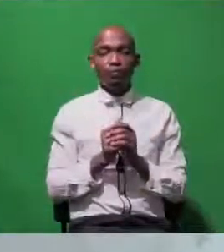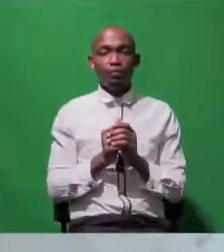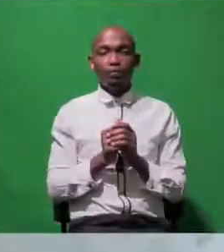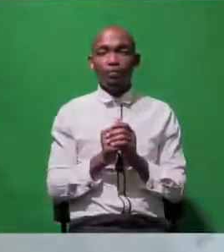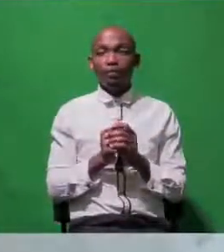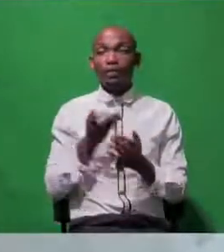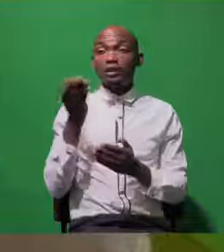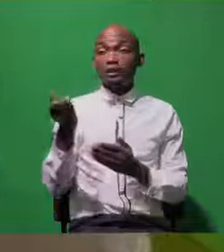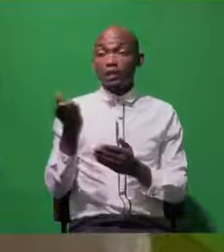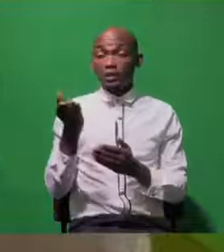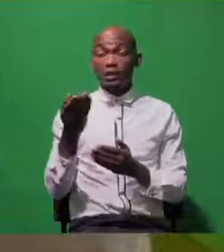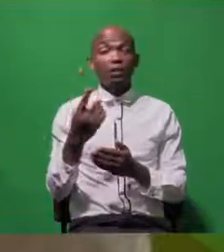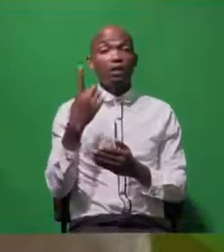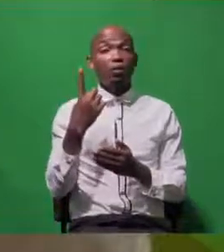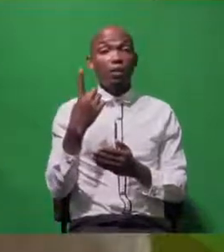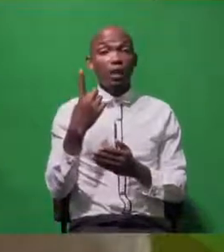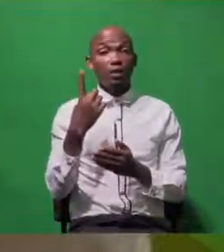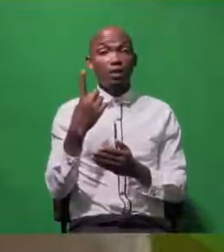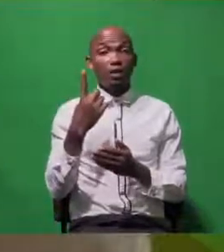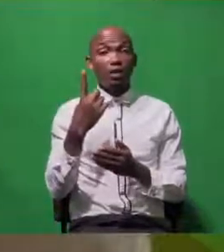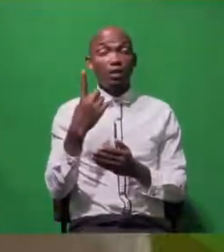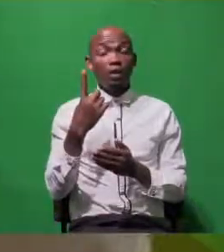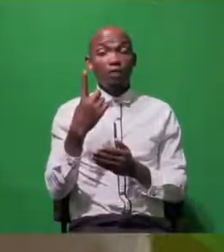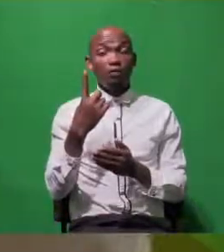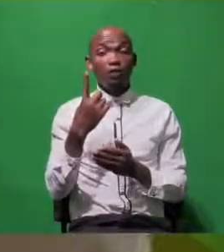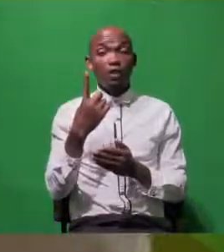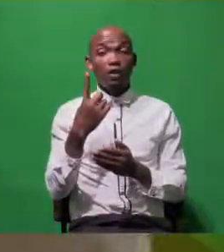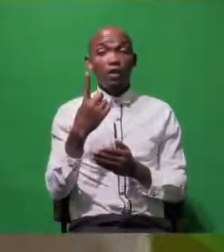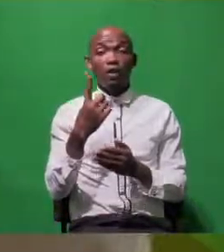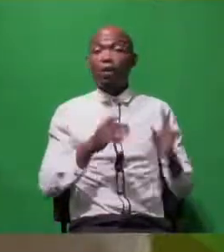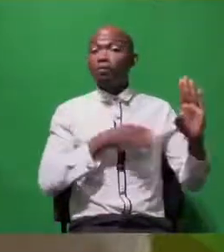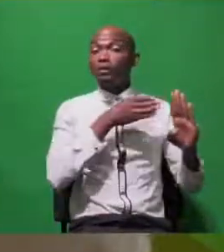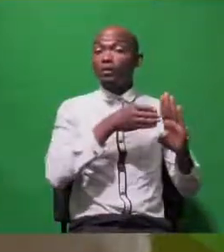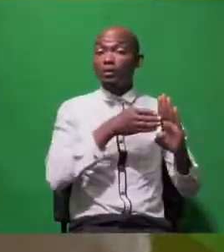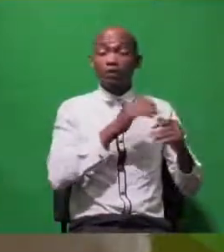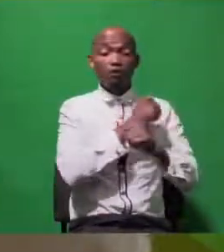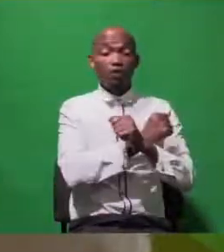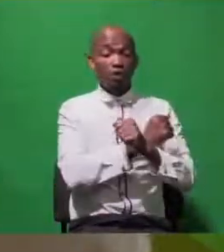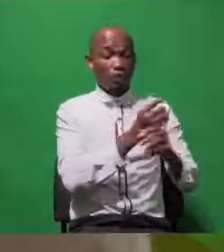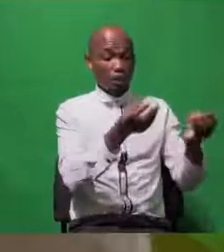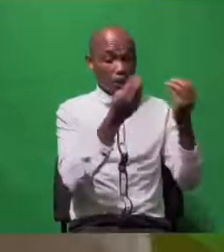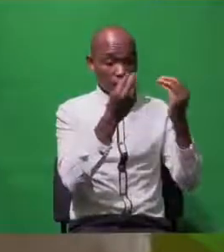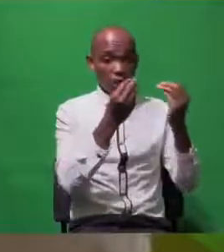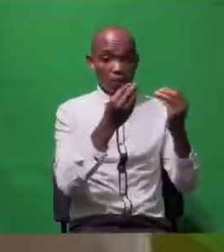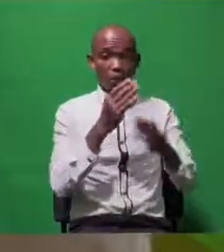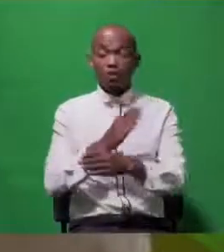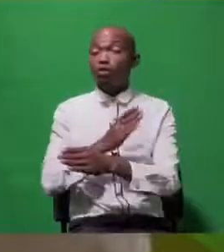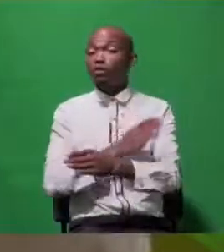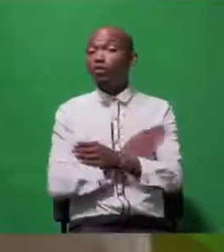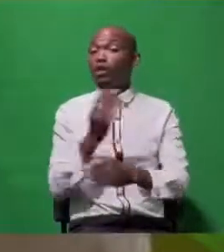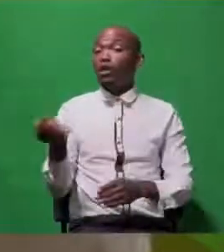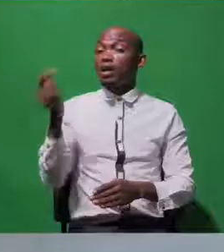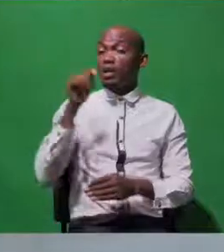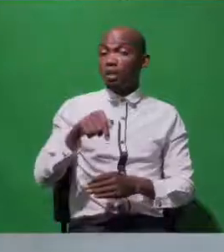Also, this was one of the objectives of colonial education. The Africans, before the coming of